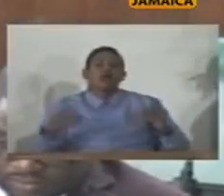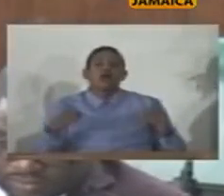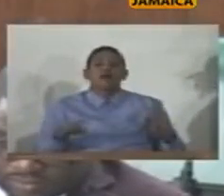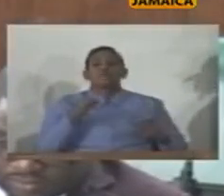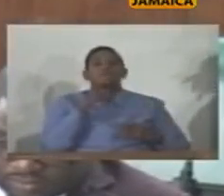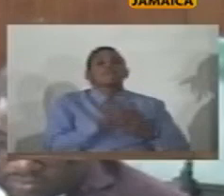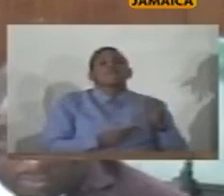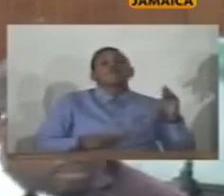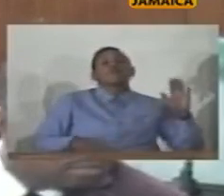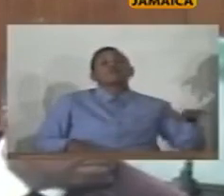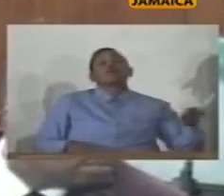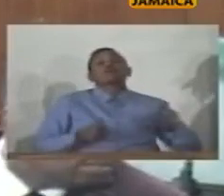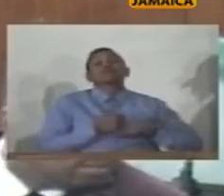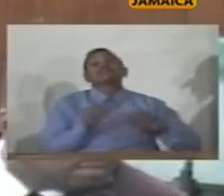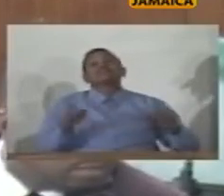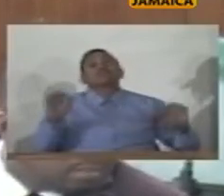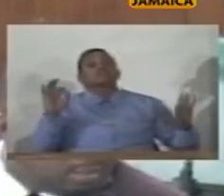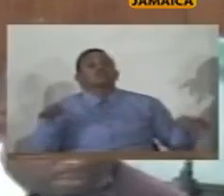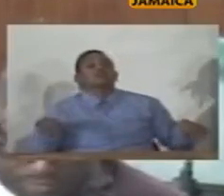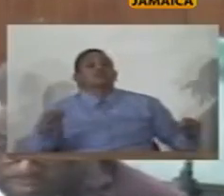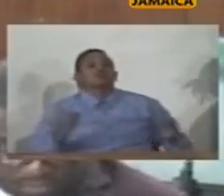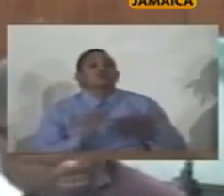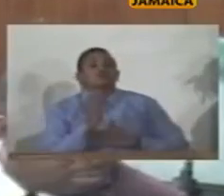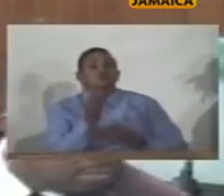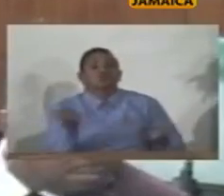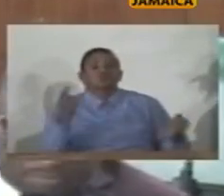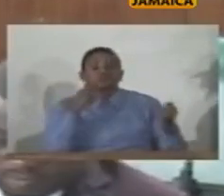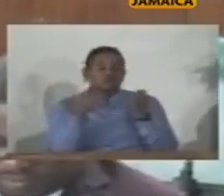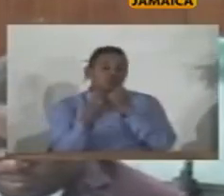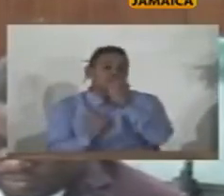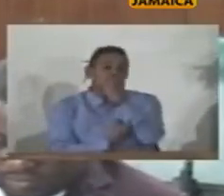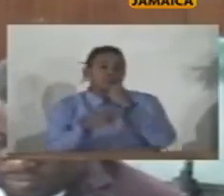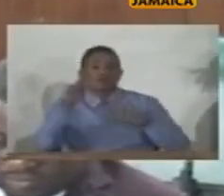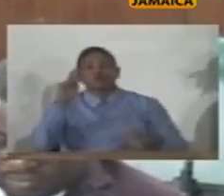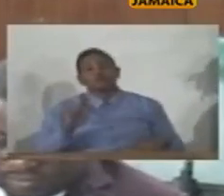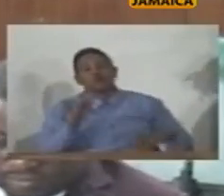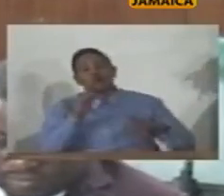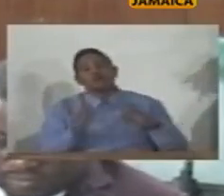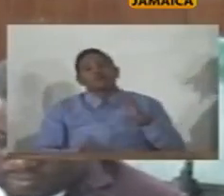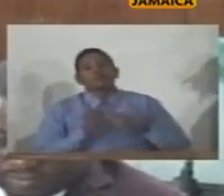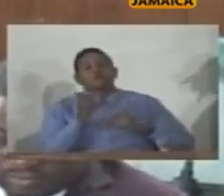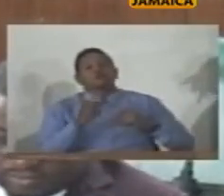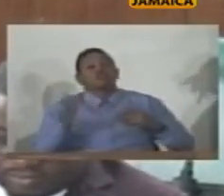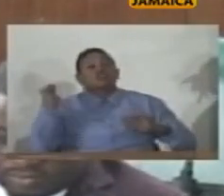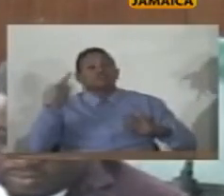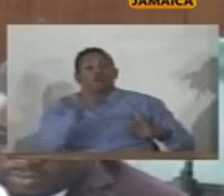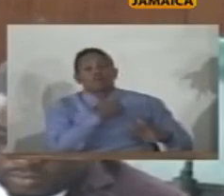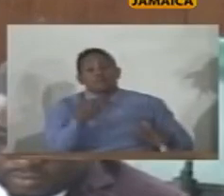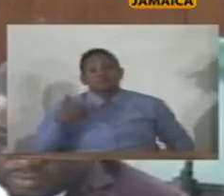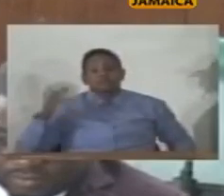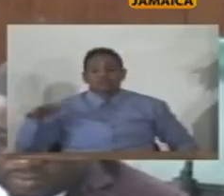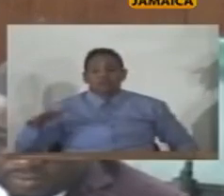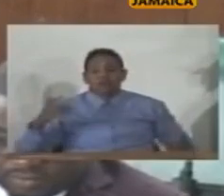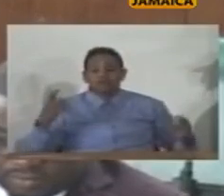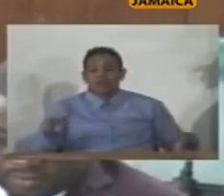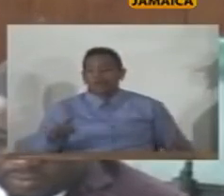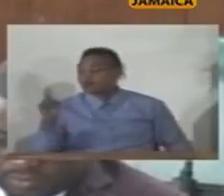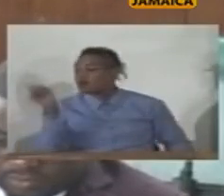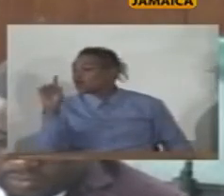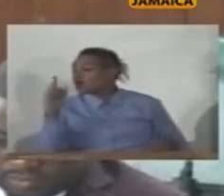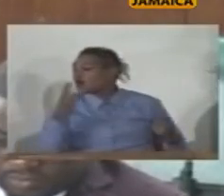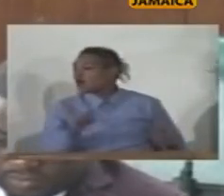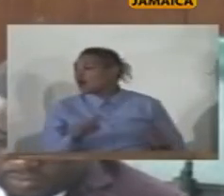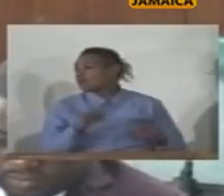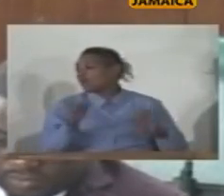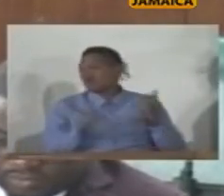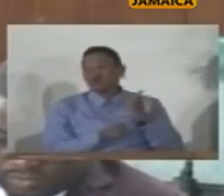Houses of Parliament may determine by a resolution supported by a 2/3 majority of all members of each House. And whereas, under